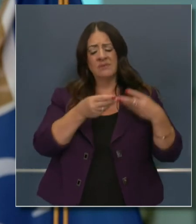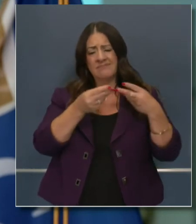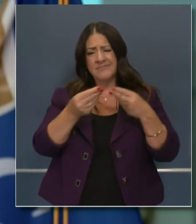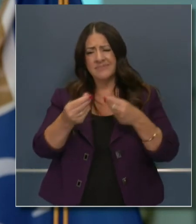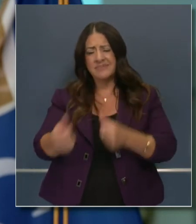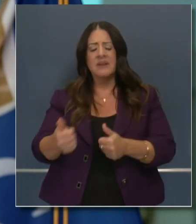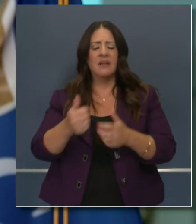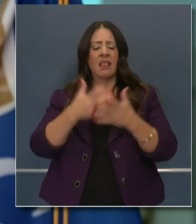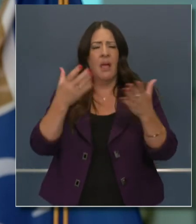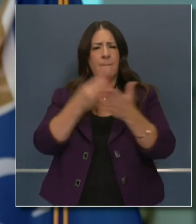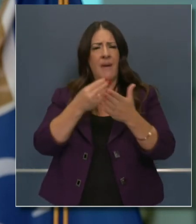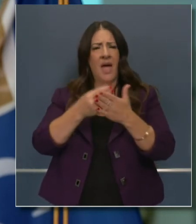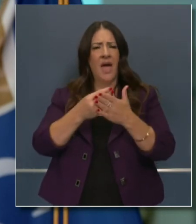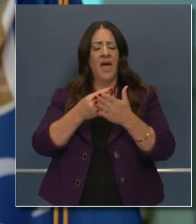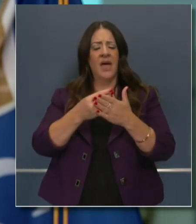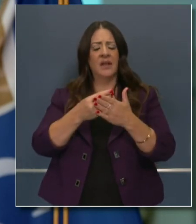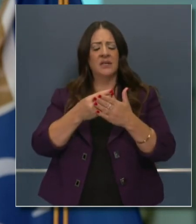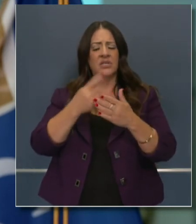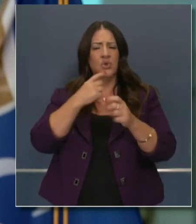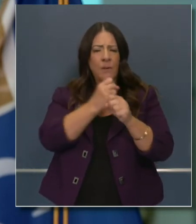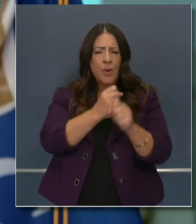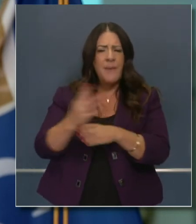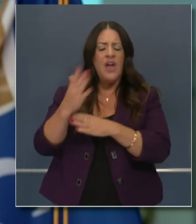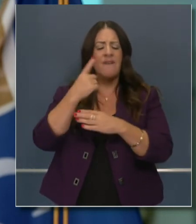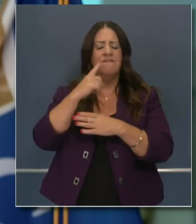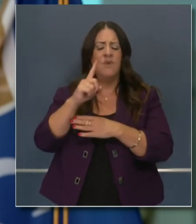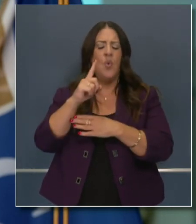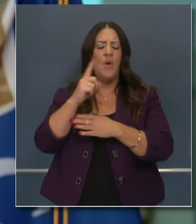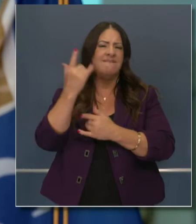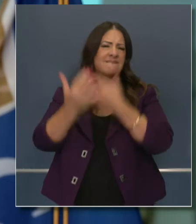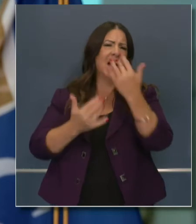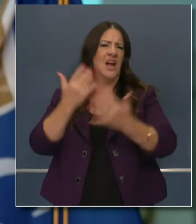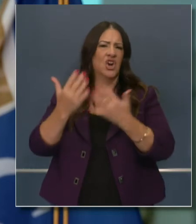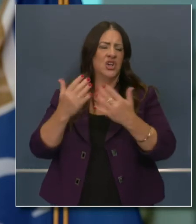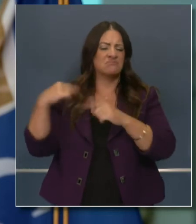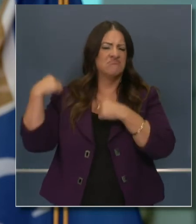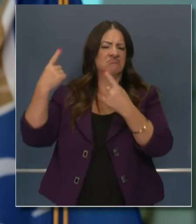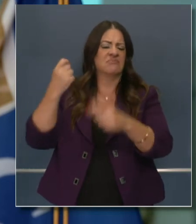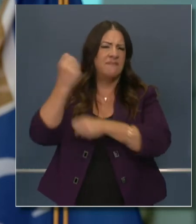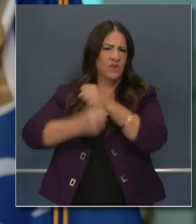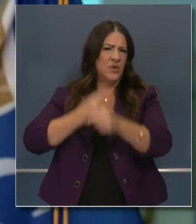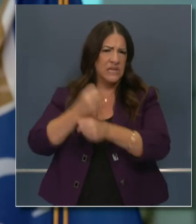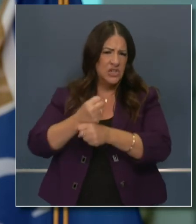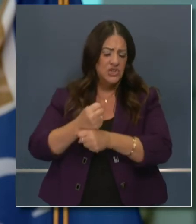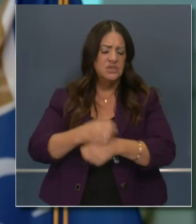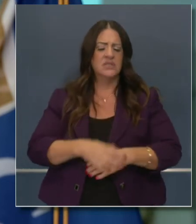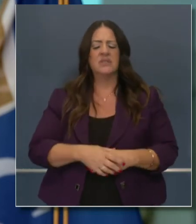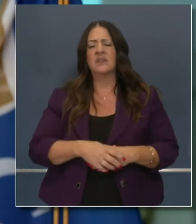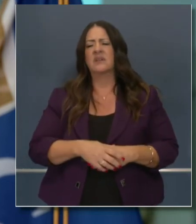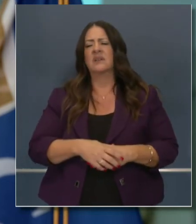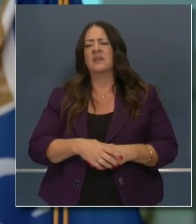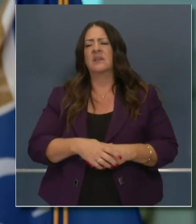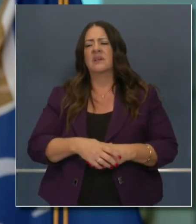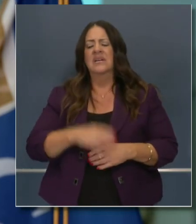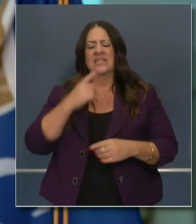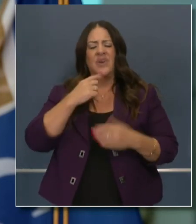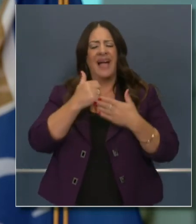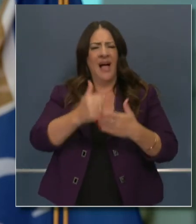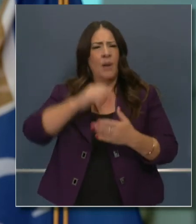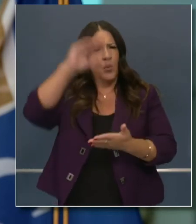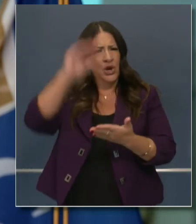couple of years into trying to prepare for fire seasons, to reduce the likelihood of major